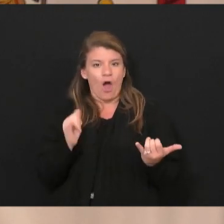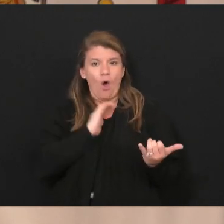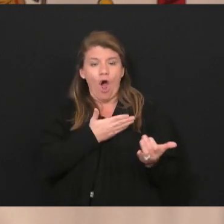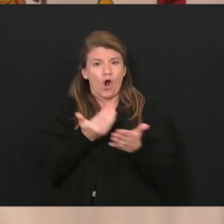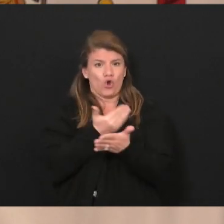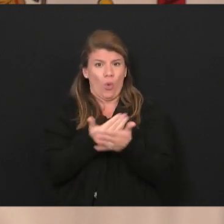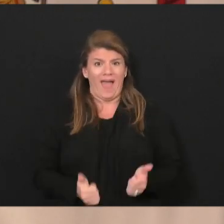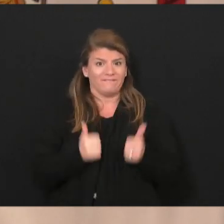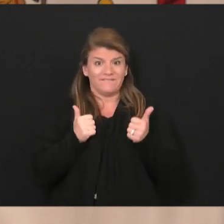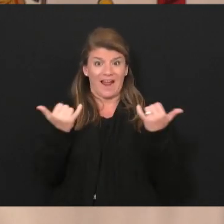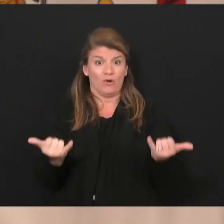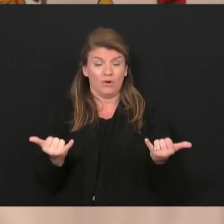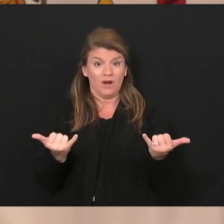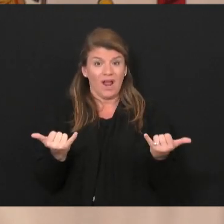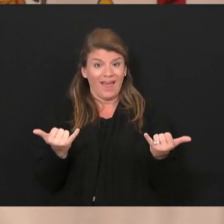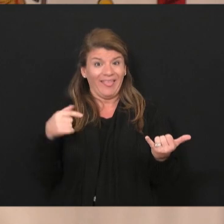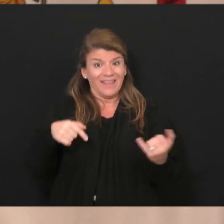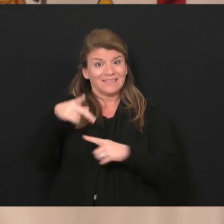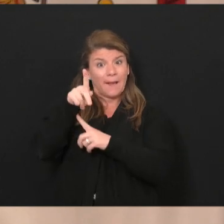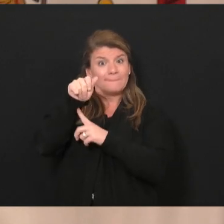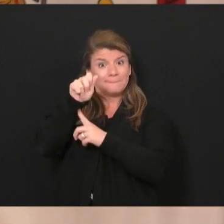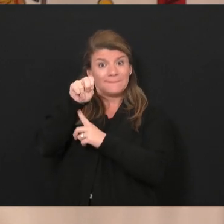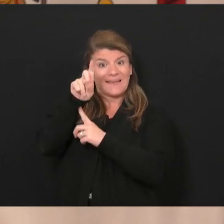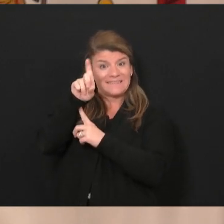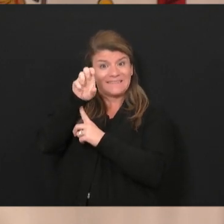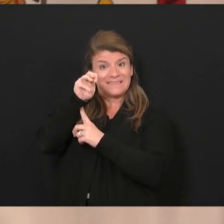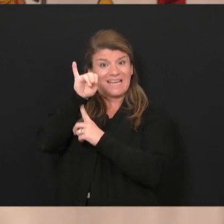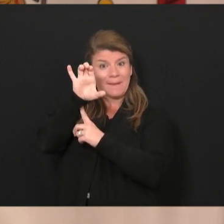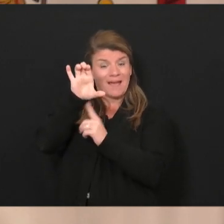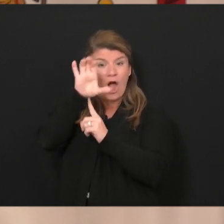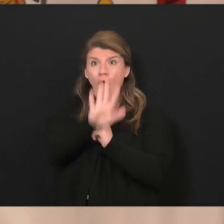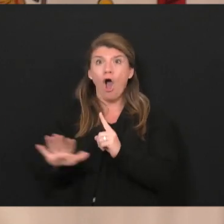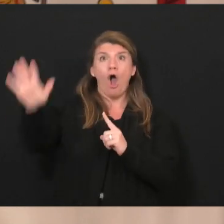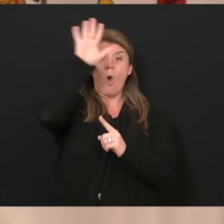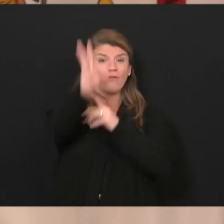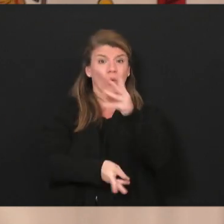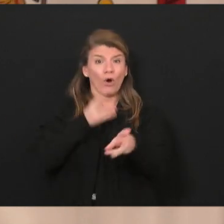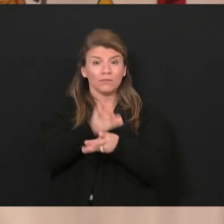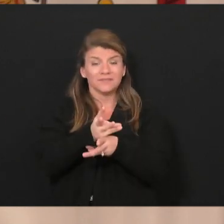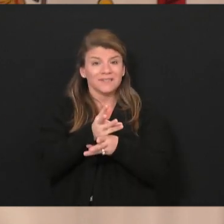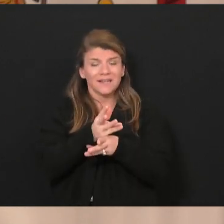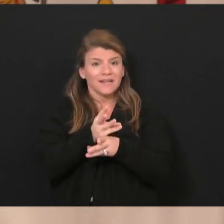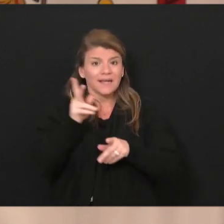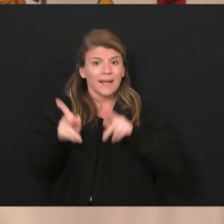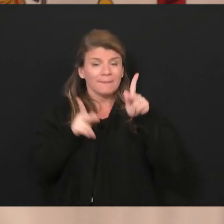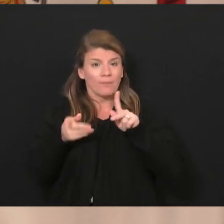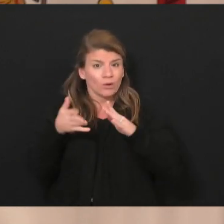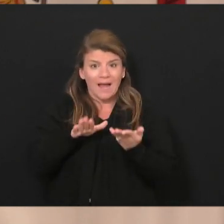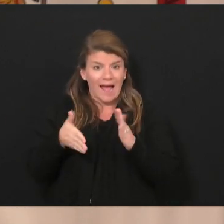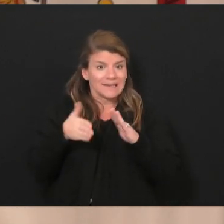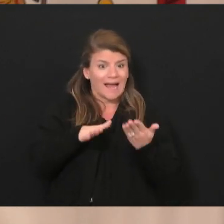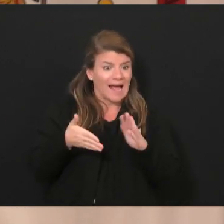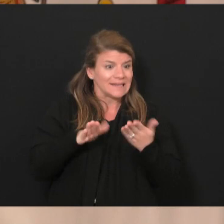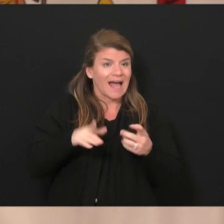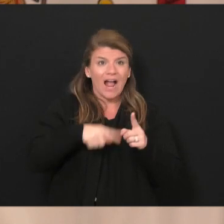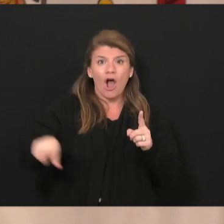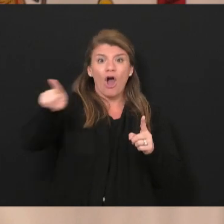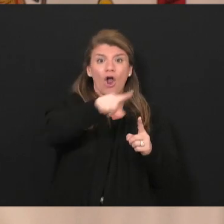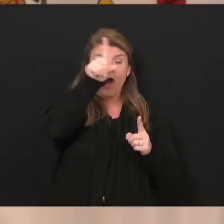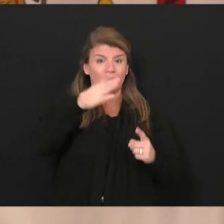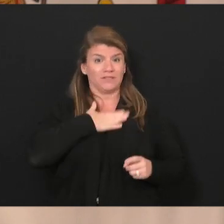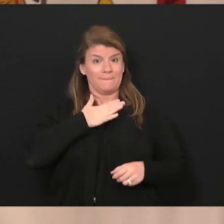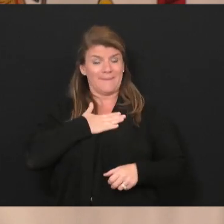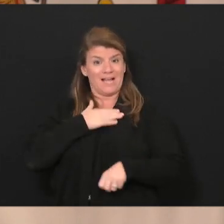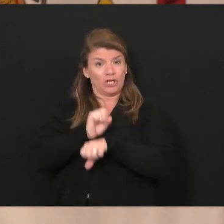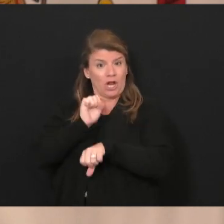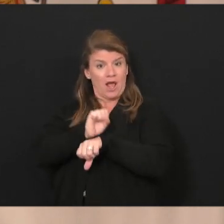dealing with an absolute pandemic, a worldwide pandemic, and people are dying all over the place, and I'm trying to do everything